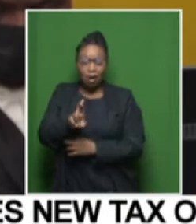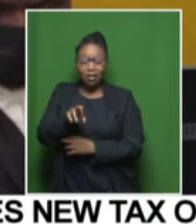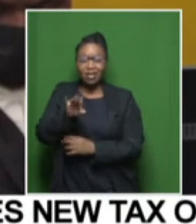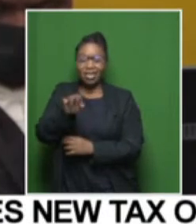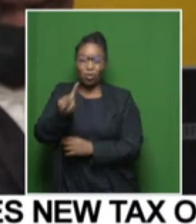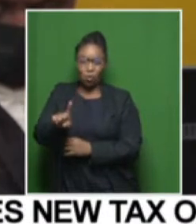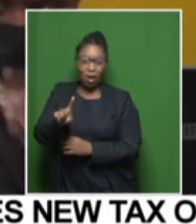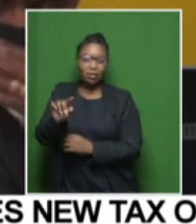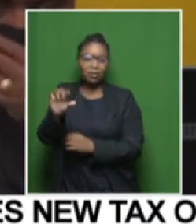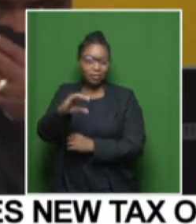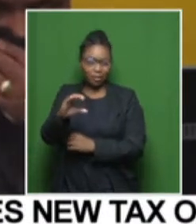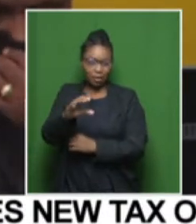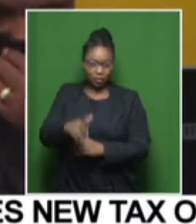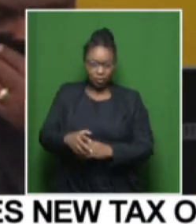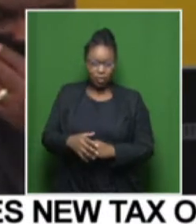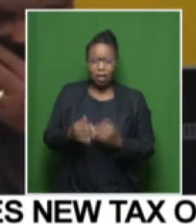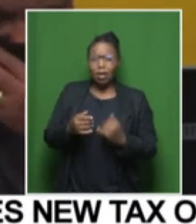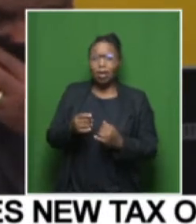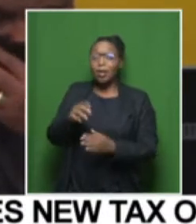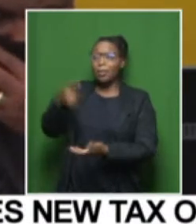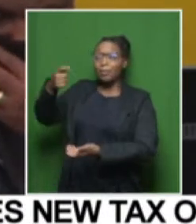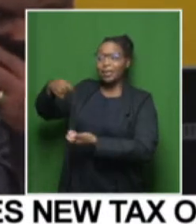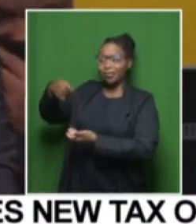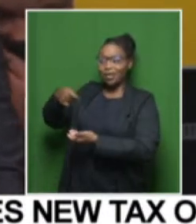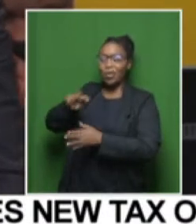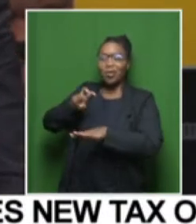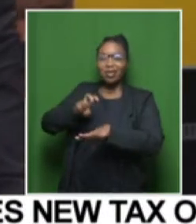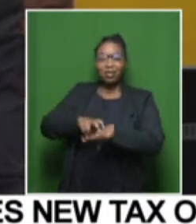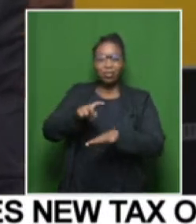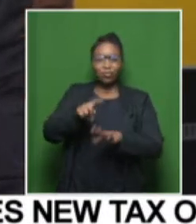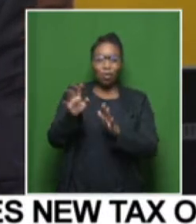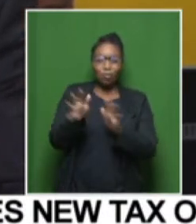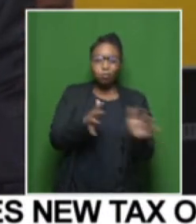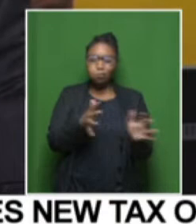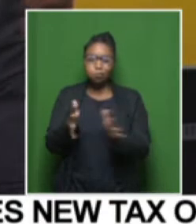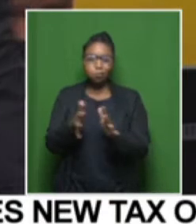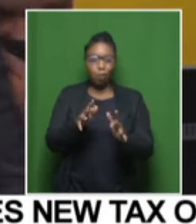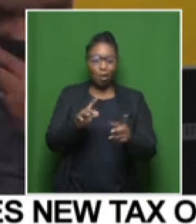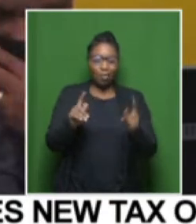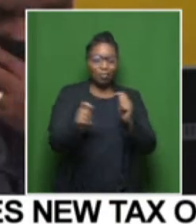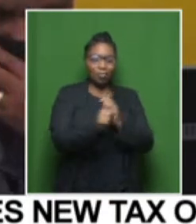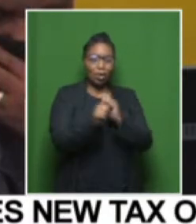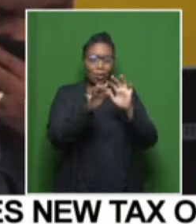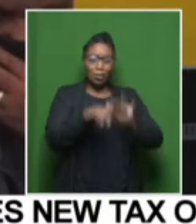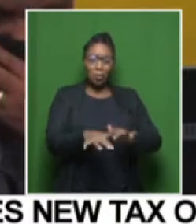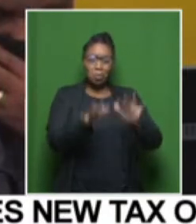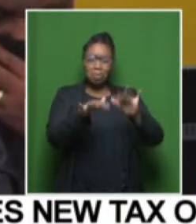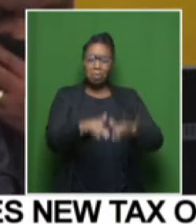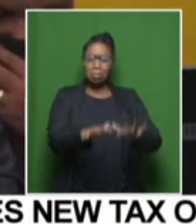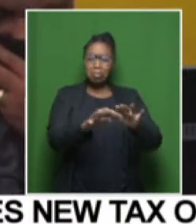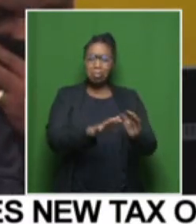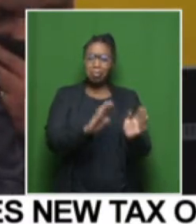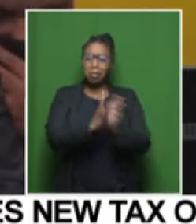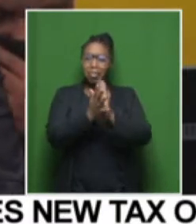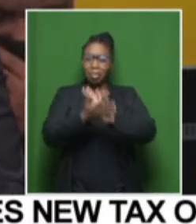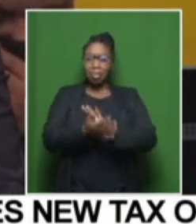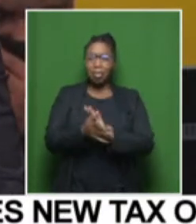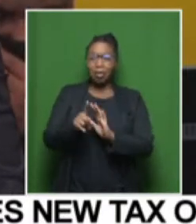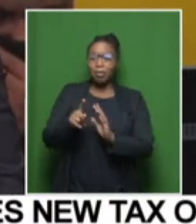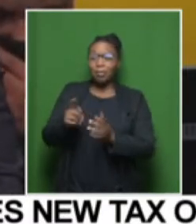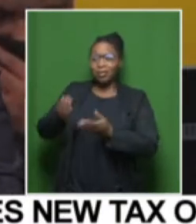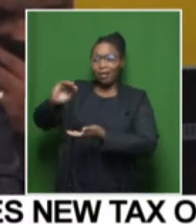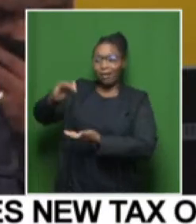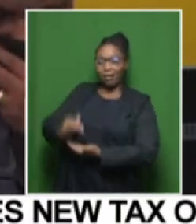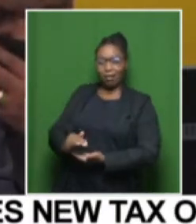the needs of addressing climate change. As we reduce emissions, communities must not be left behind as